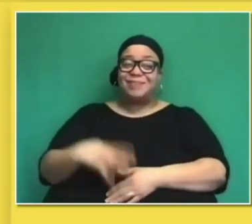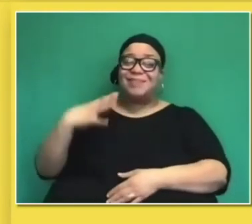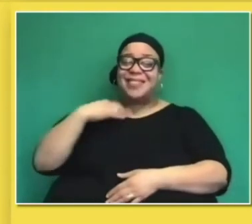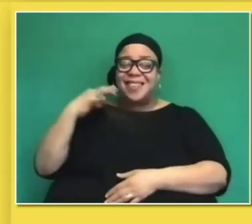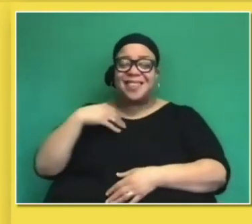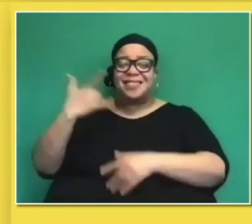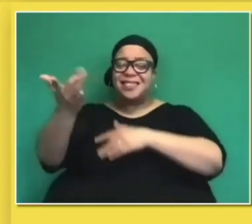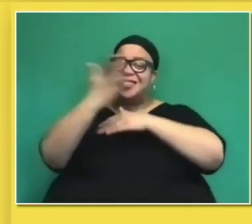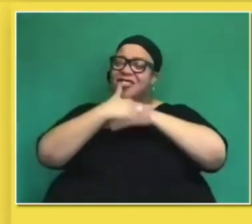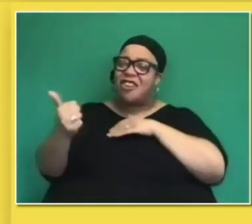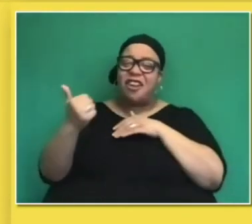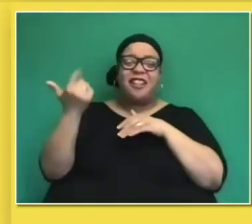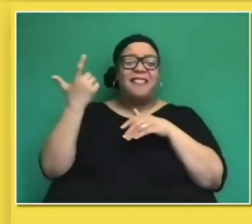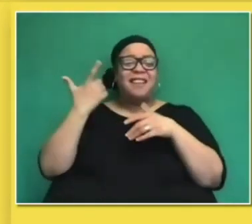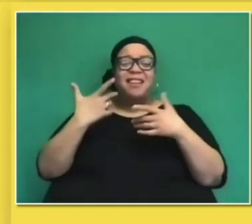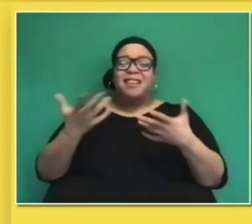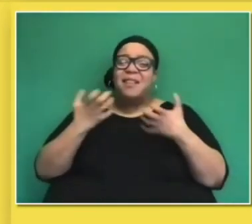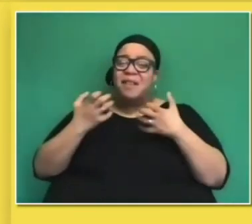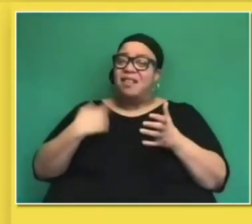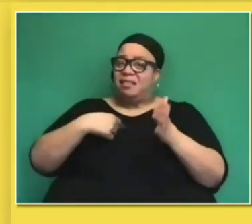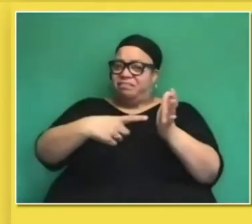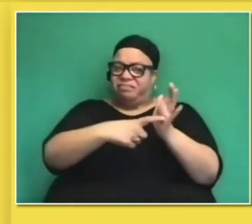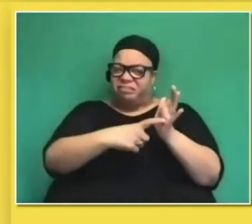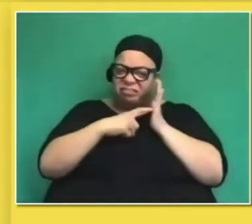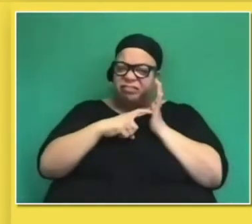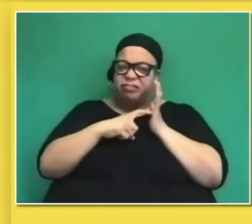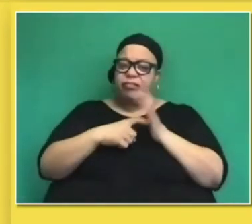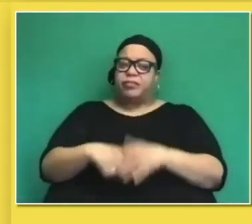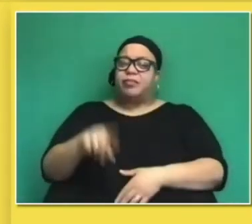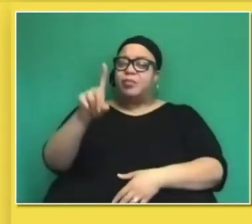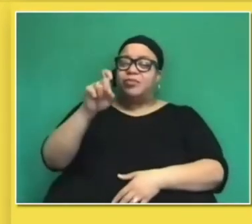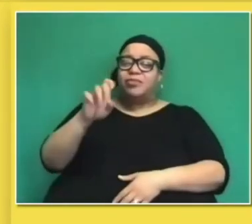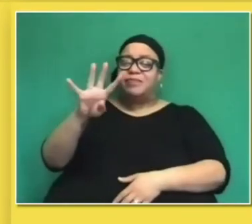income, the 64 million low income